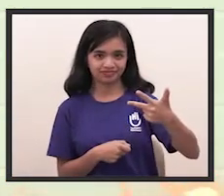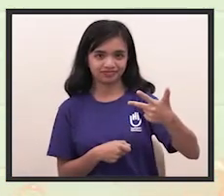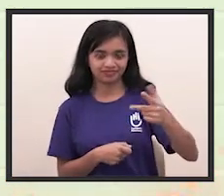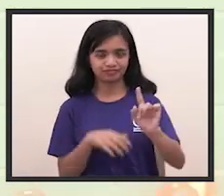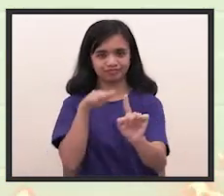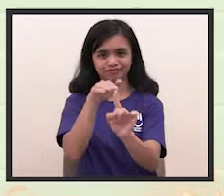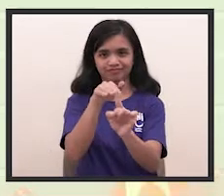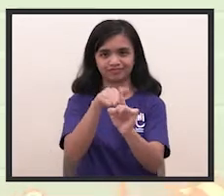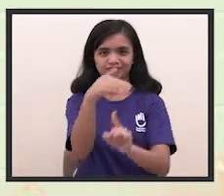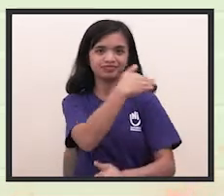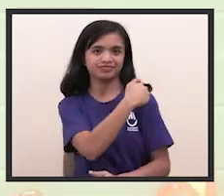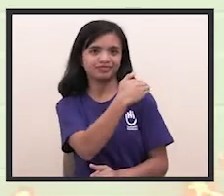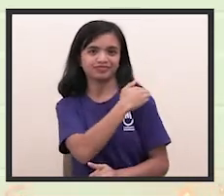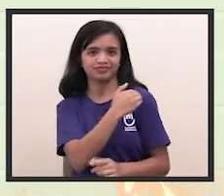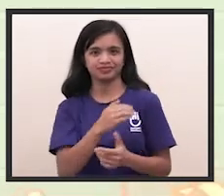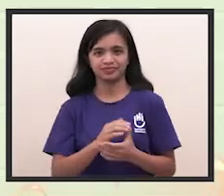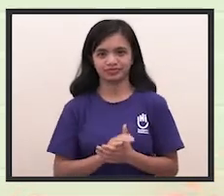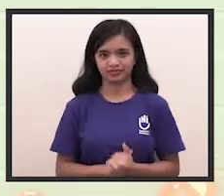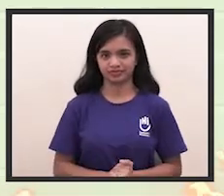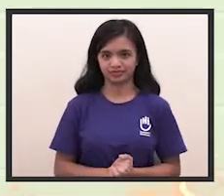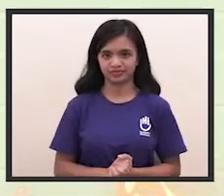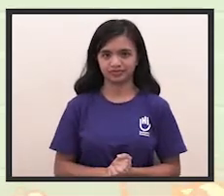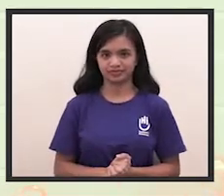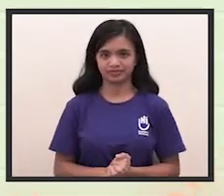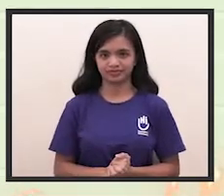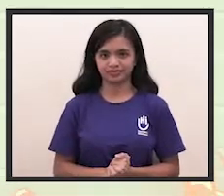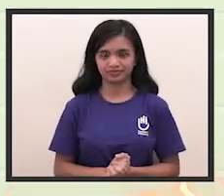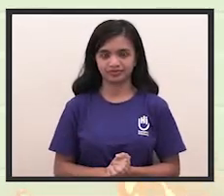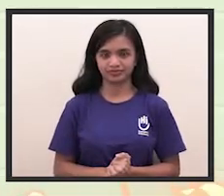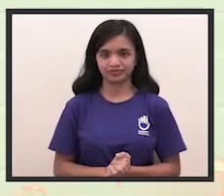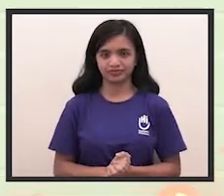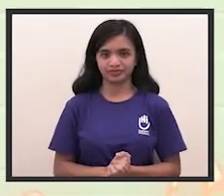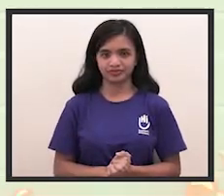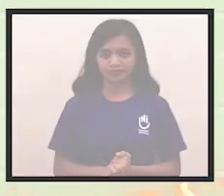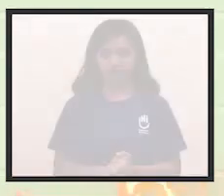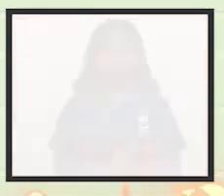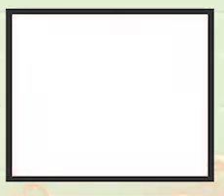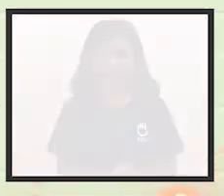or by tapping an object to make a sound.